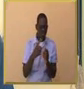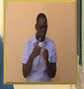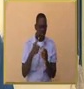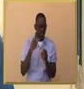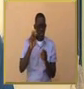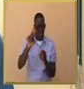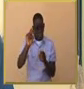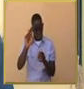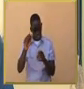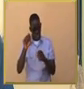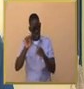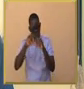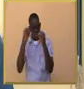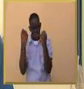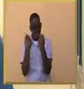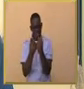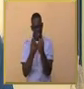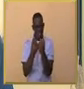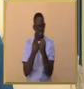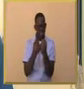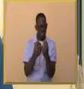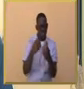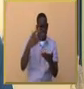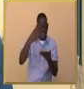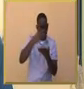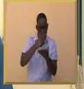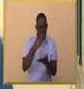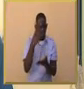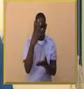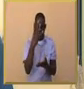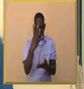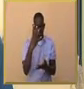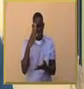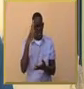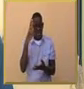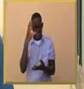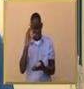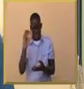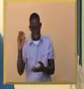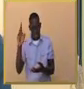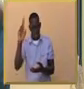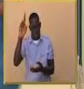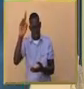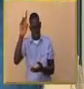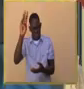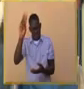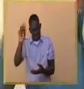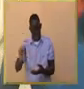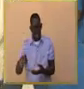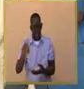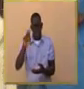United Nations organization has budgeted for $400 million.